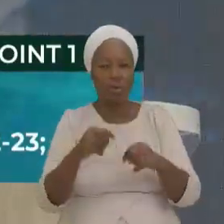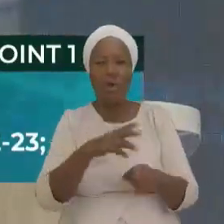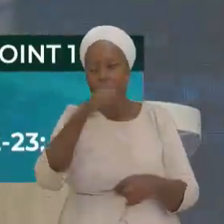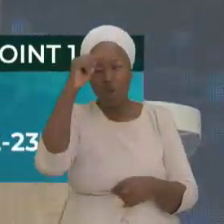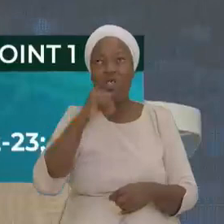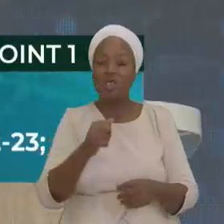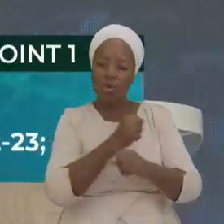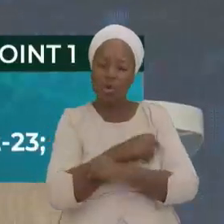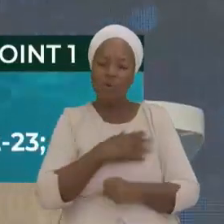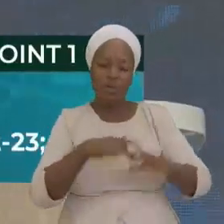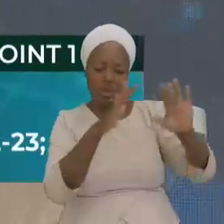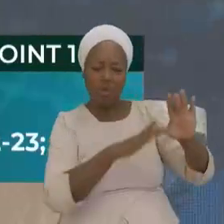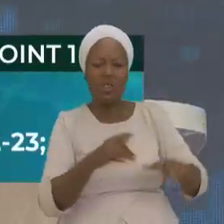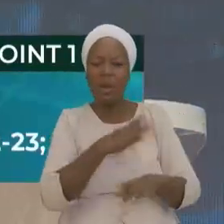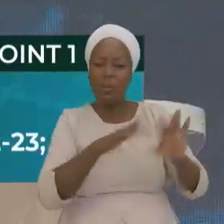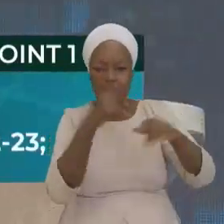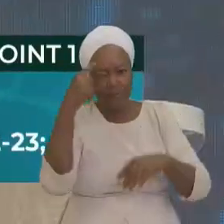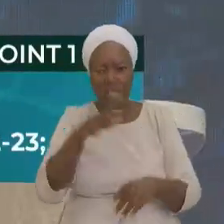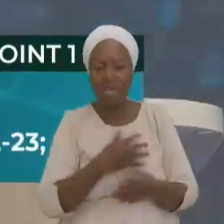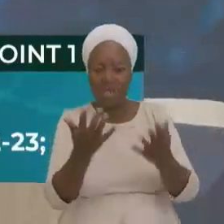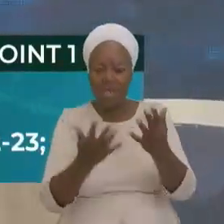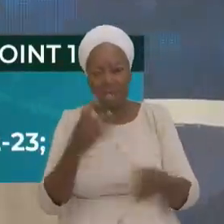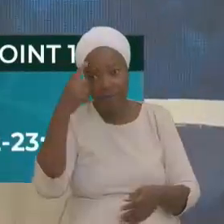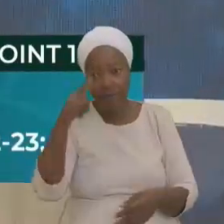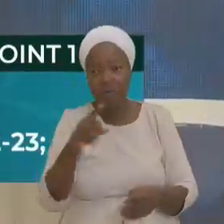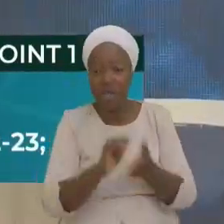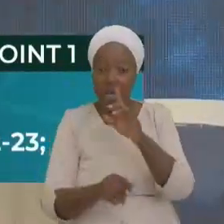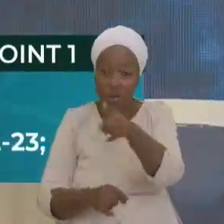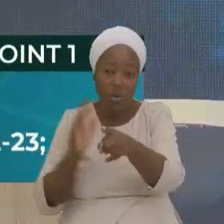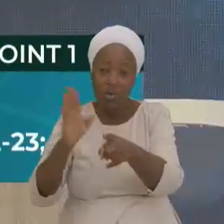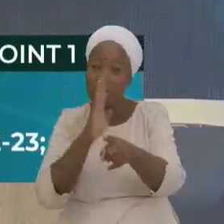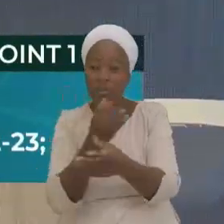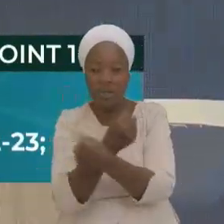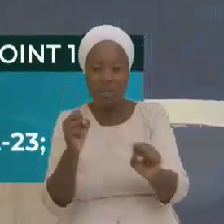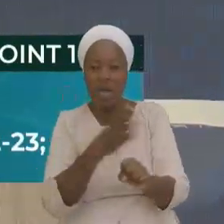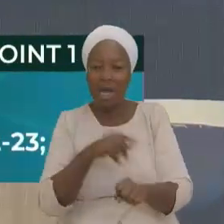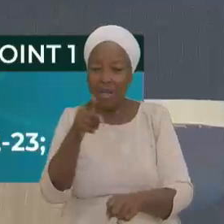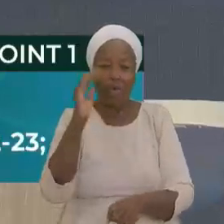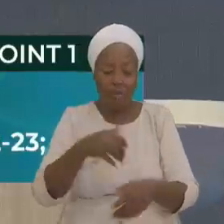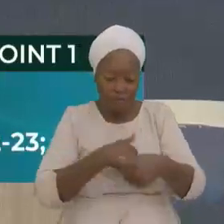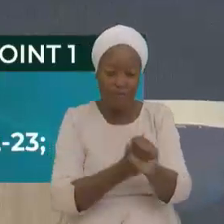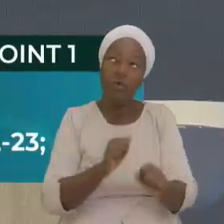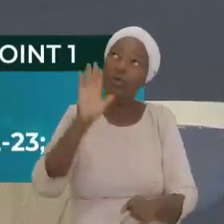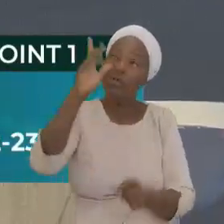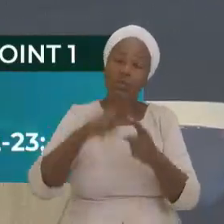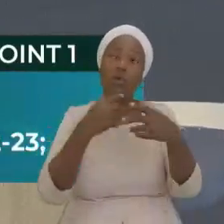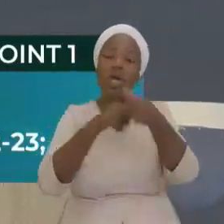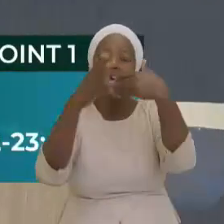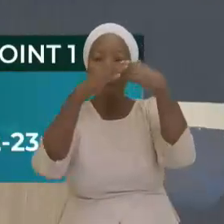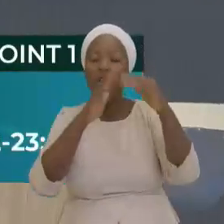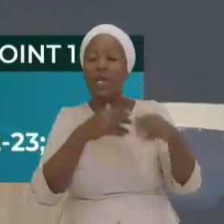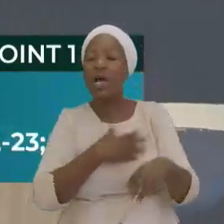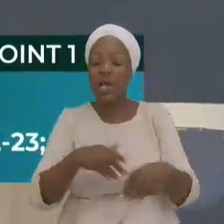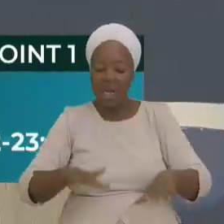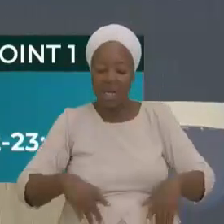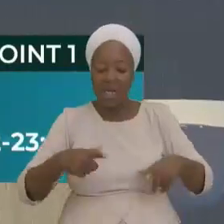you, it's desire for you that you will be saved and you will follow him to heaven and live in heaven